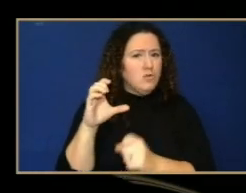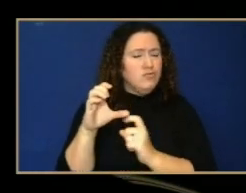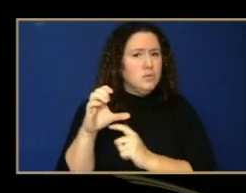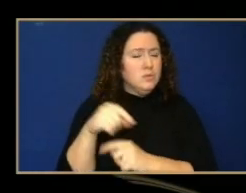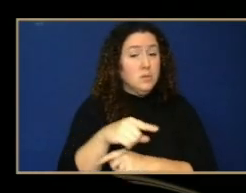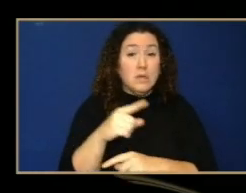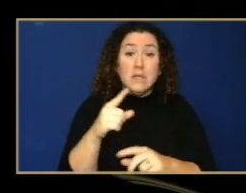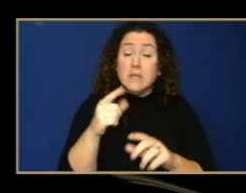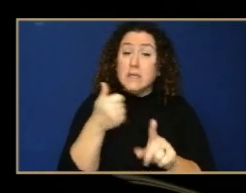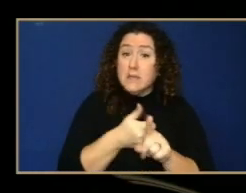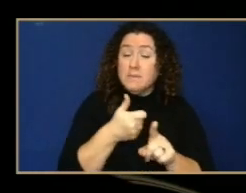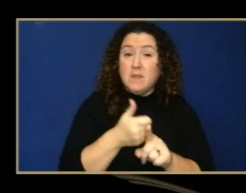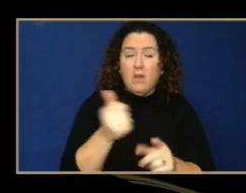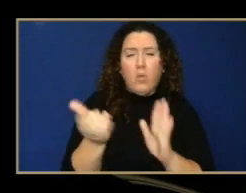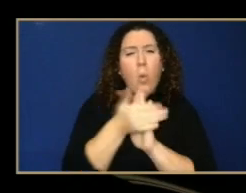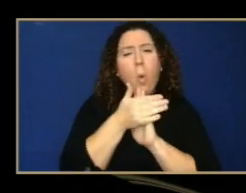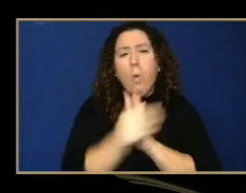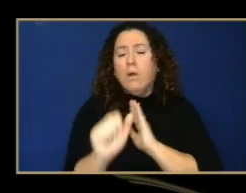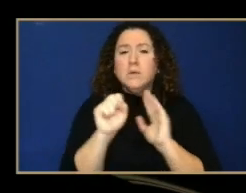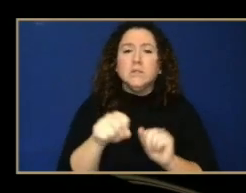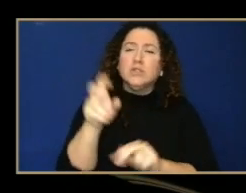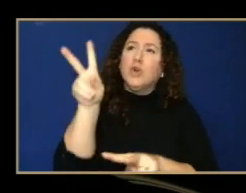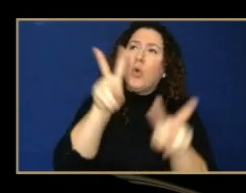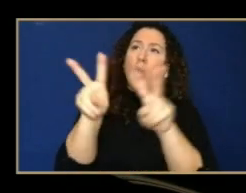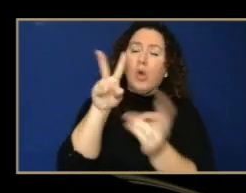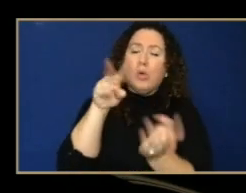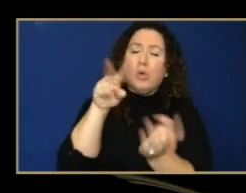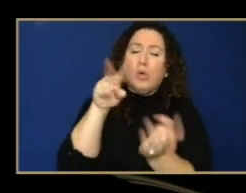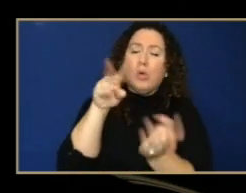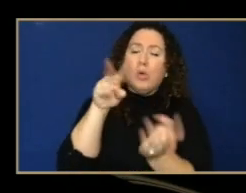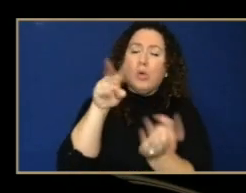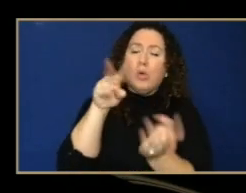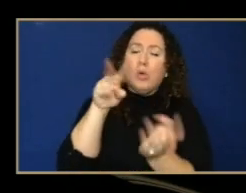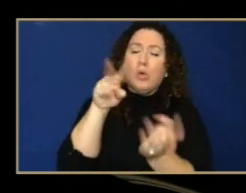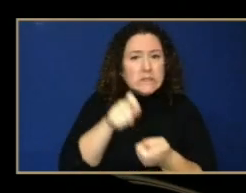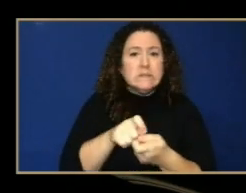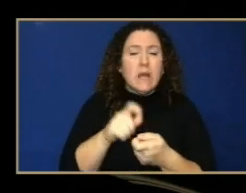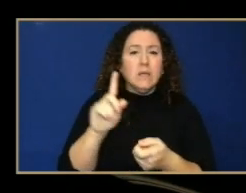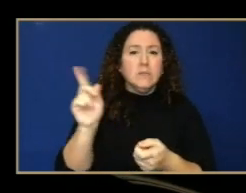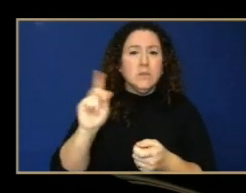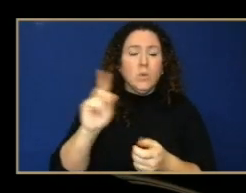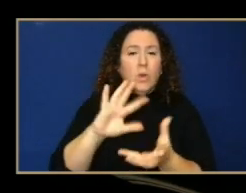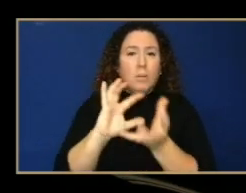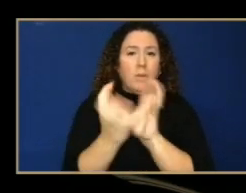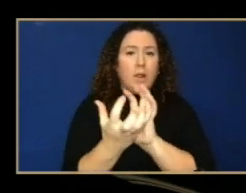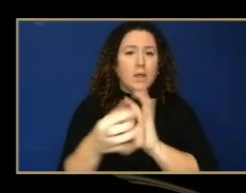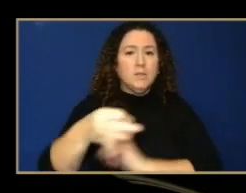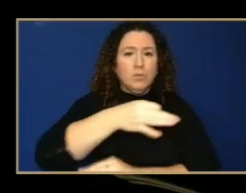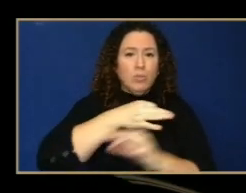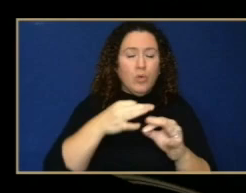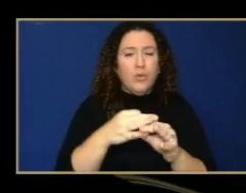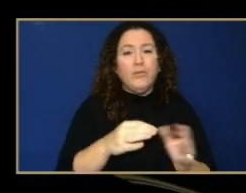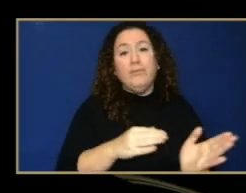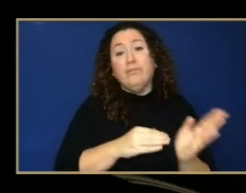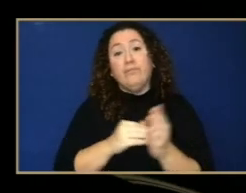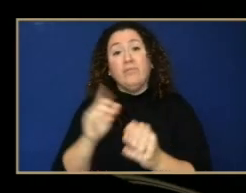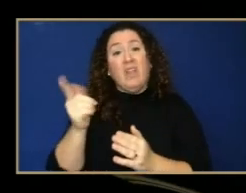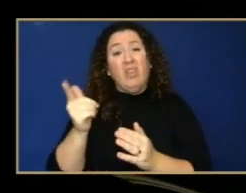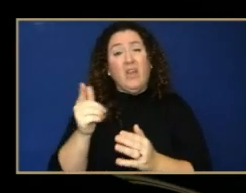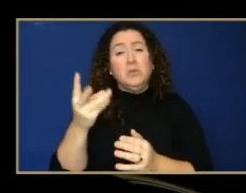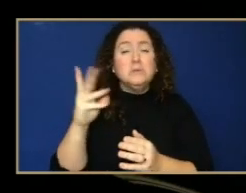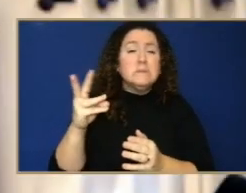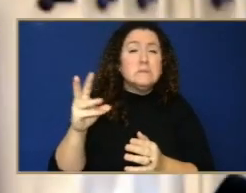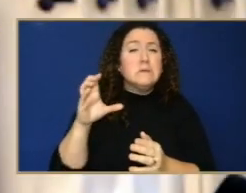planets. Johannes Kepler, also in the late 1500s and 1600s, was an early astronomer who was very much